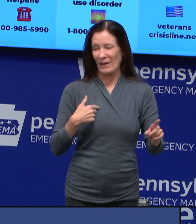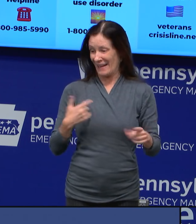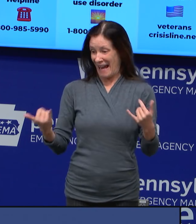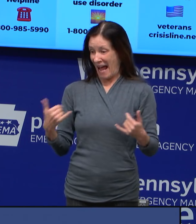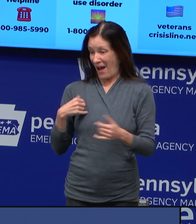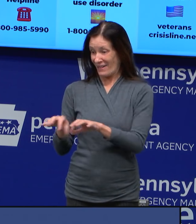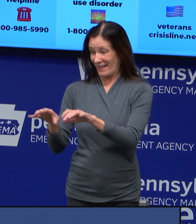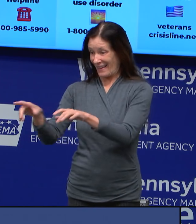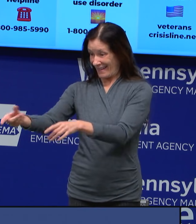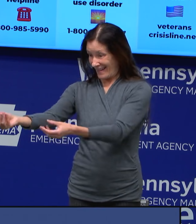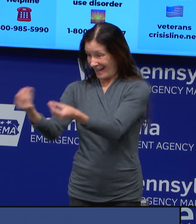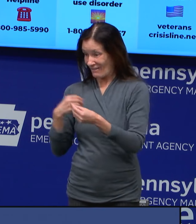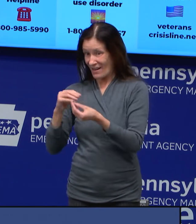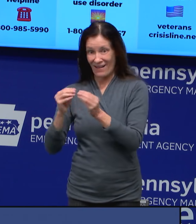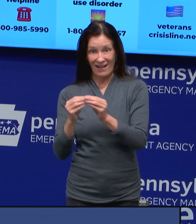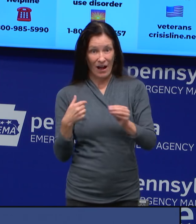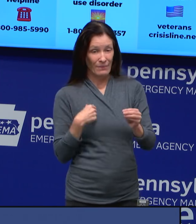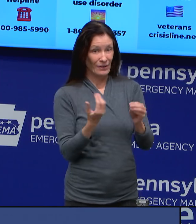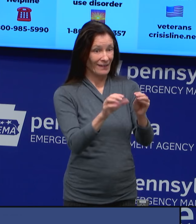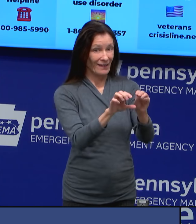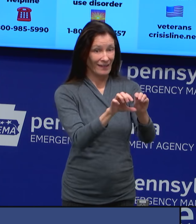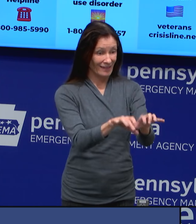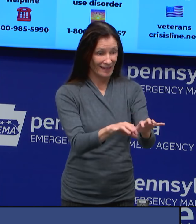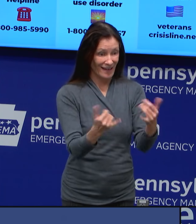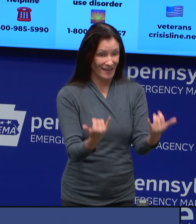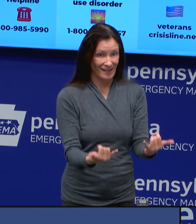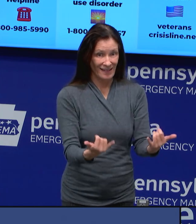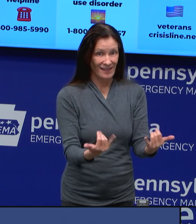the opportunity to go back to that, I'm hoping that will